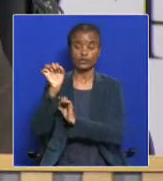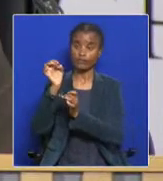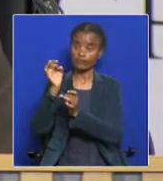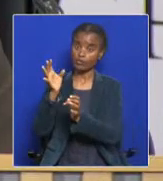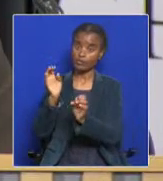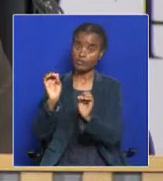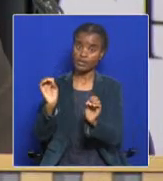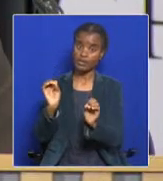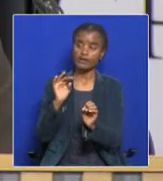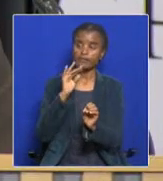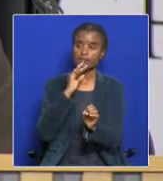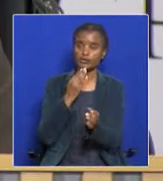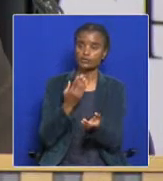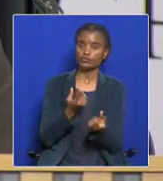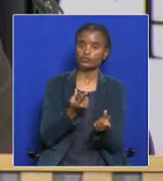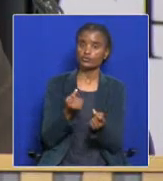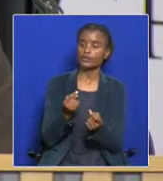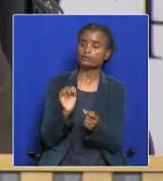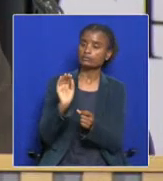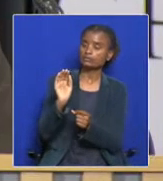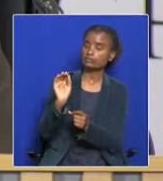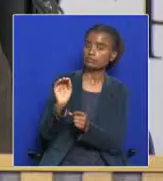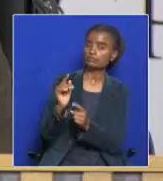facilitate that engagement.